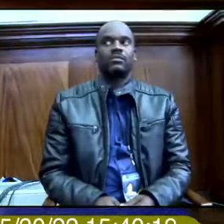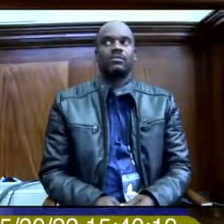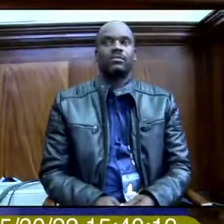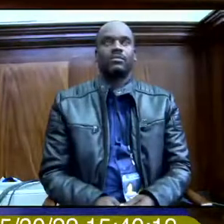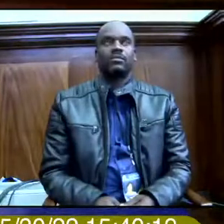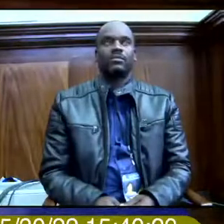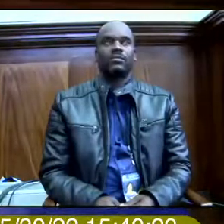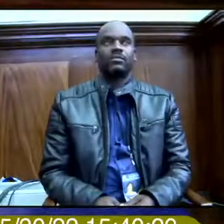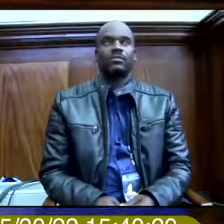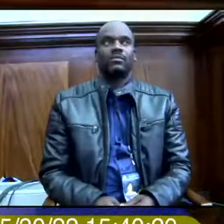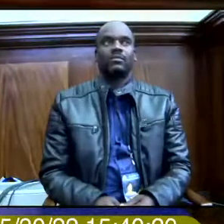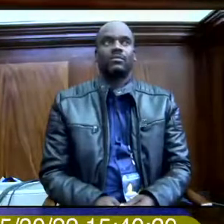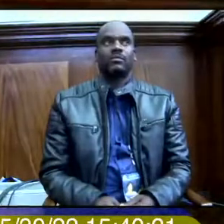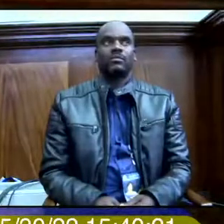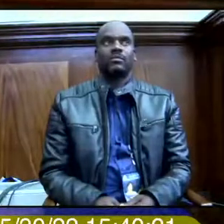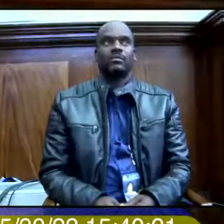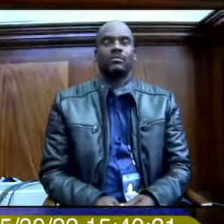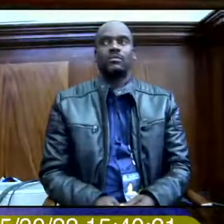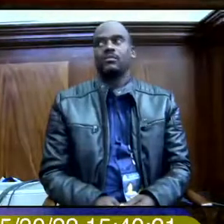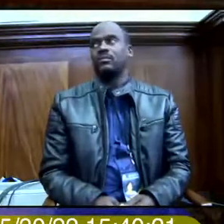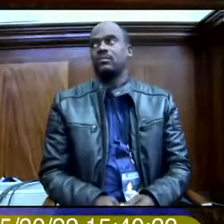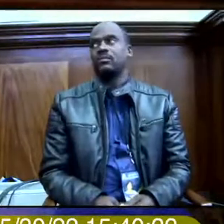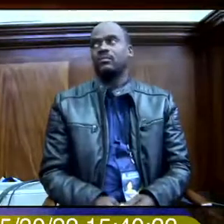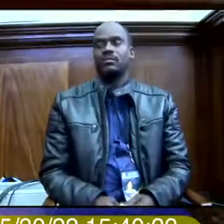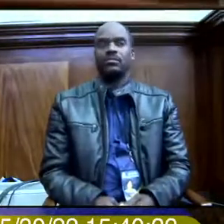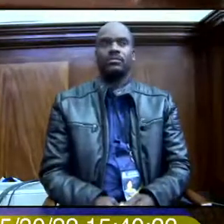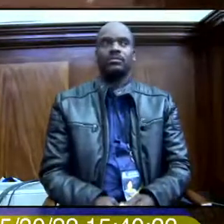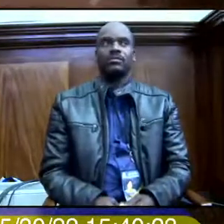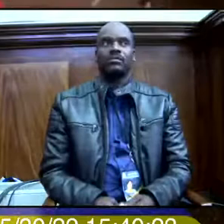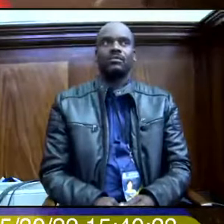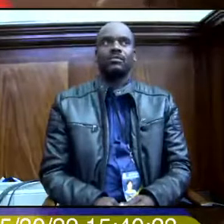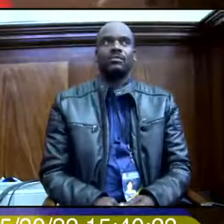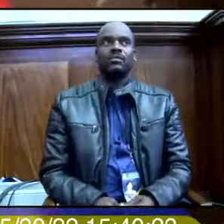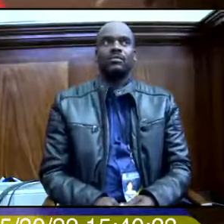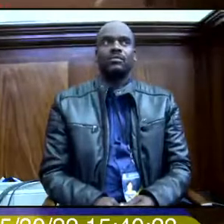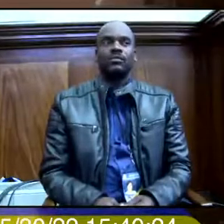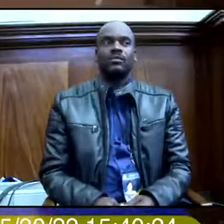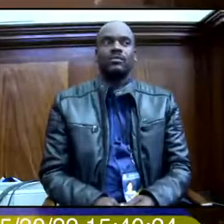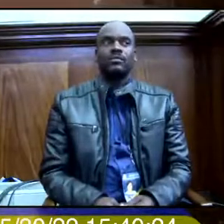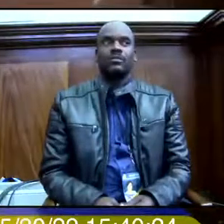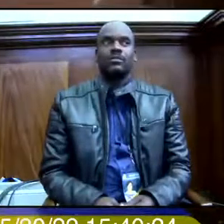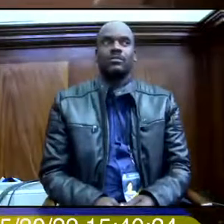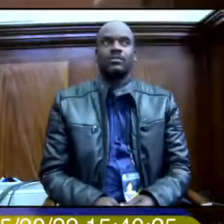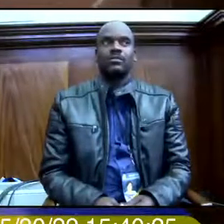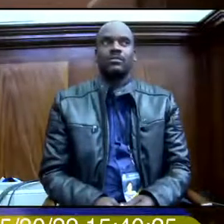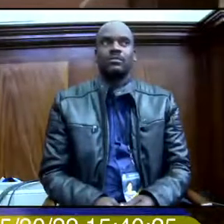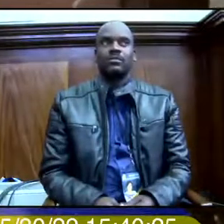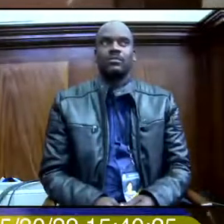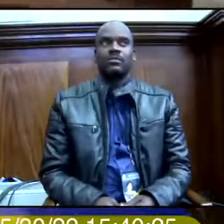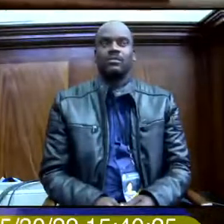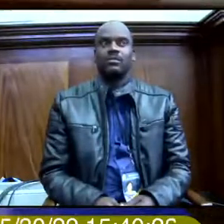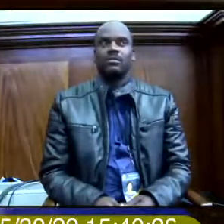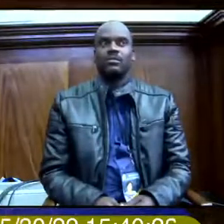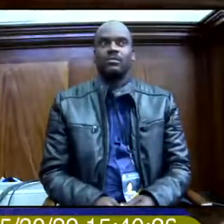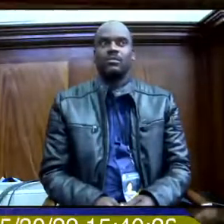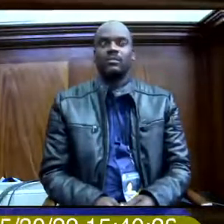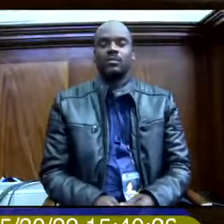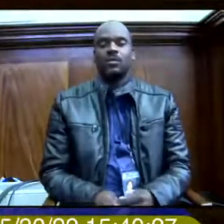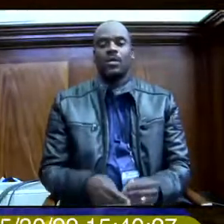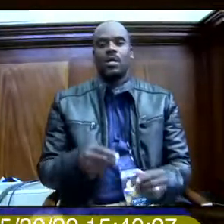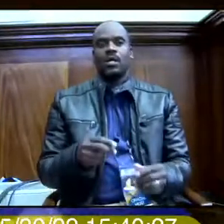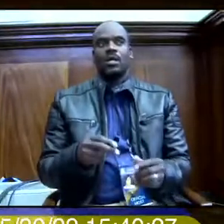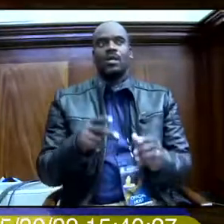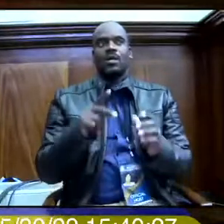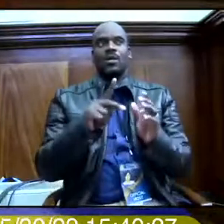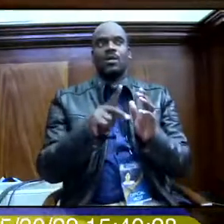thank you program director all protocol observed director program director